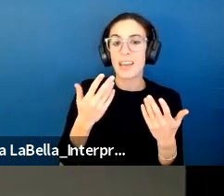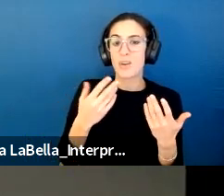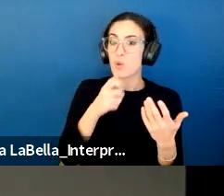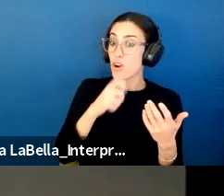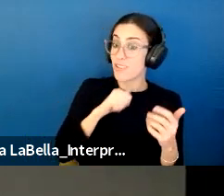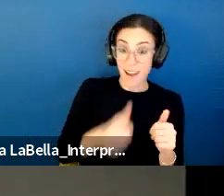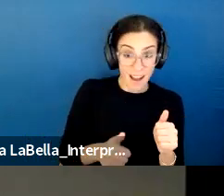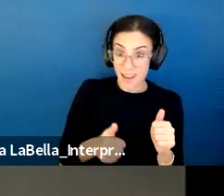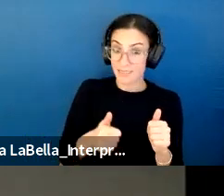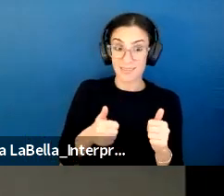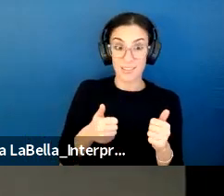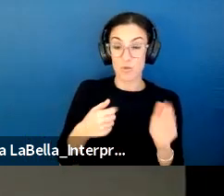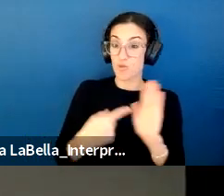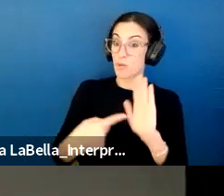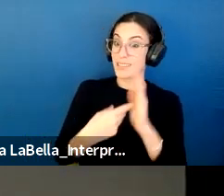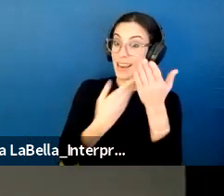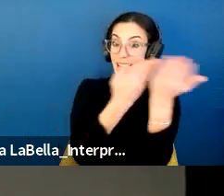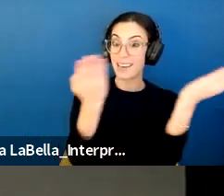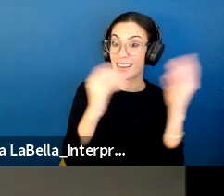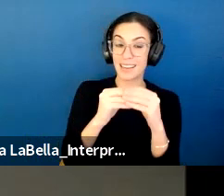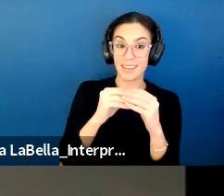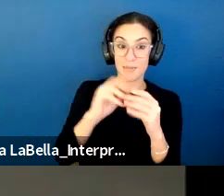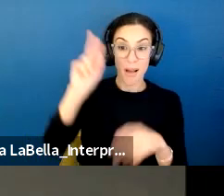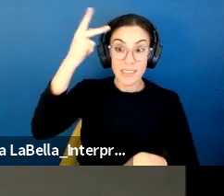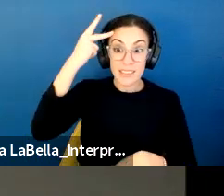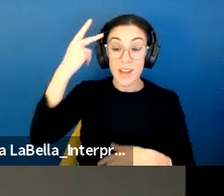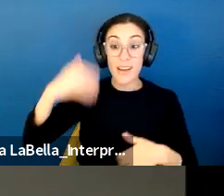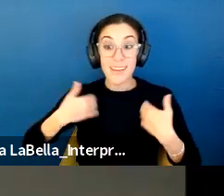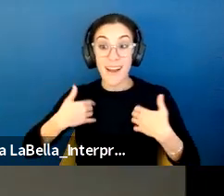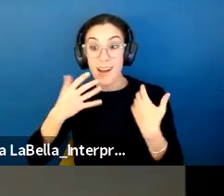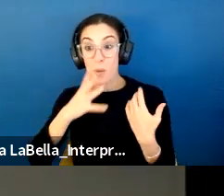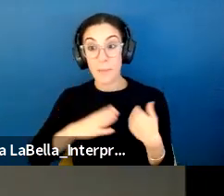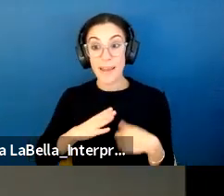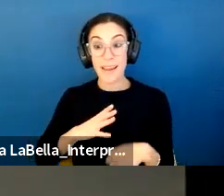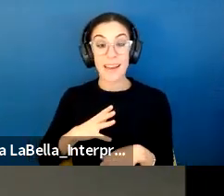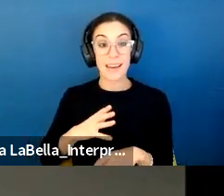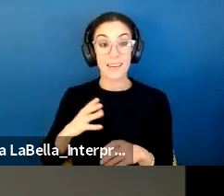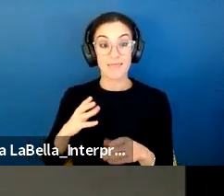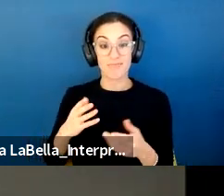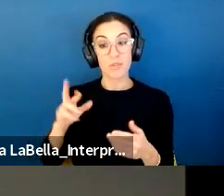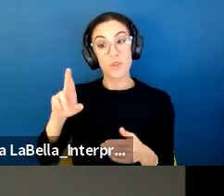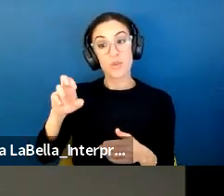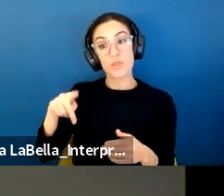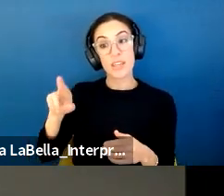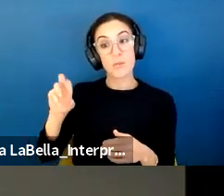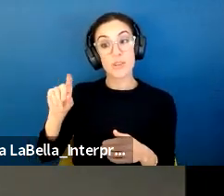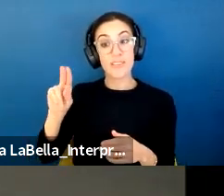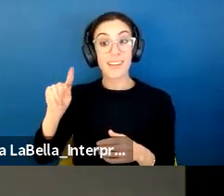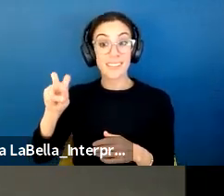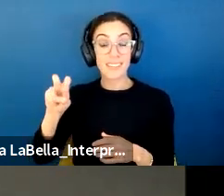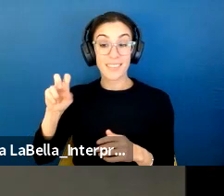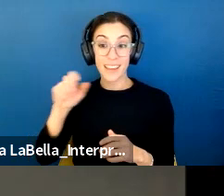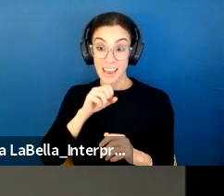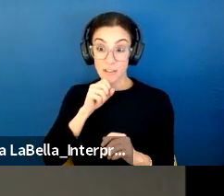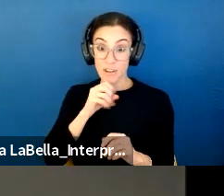of reproductive age, and young women of reproductive age who identify as Black, Indigenous, or people